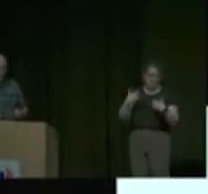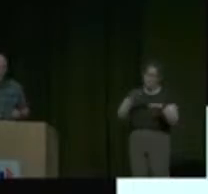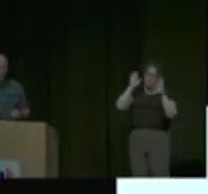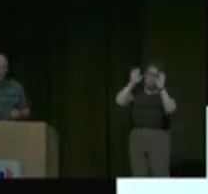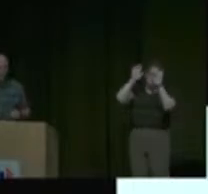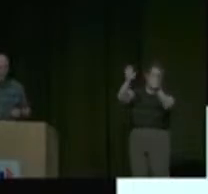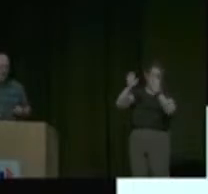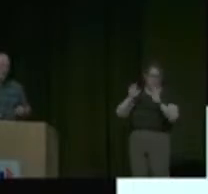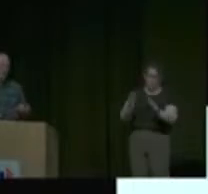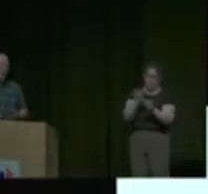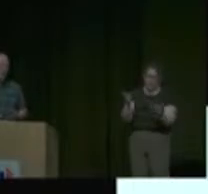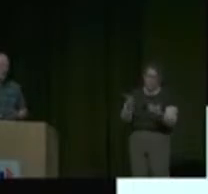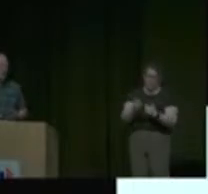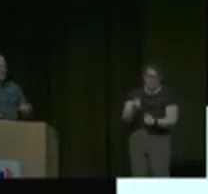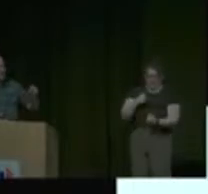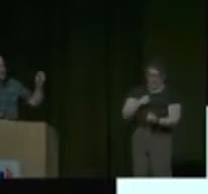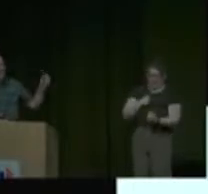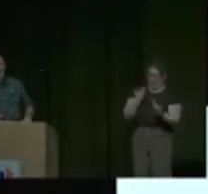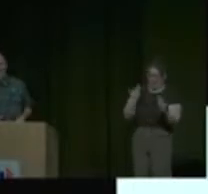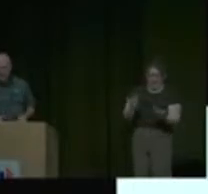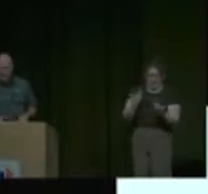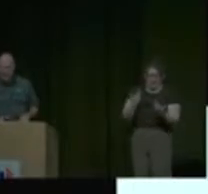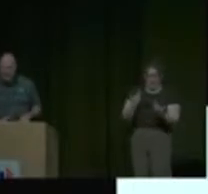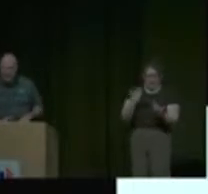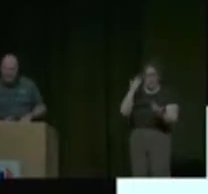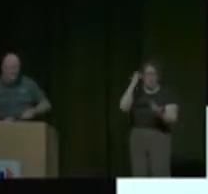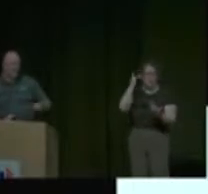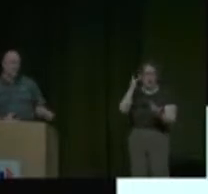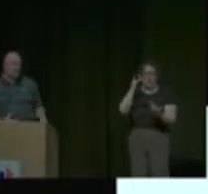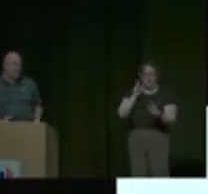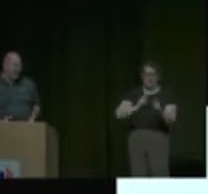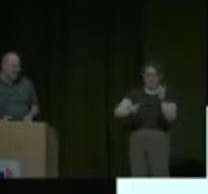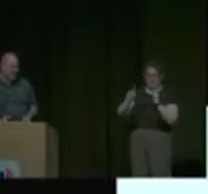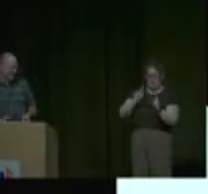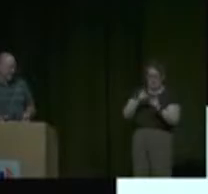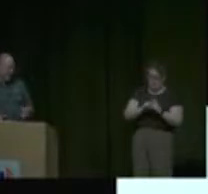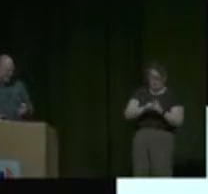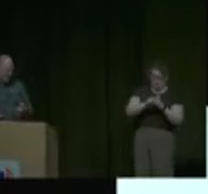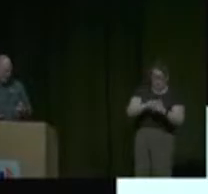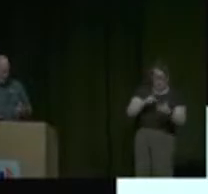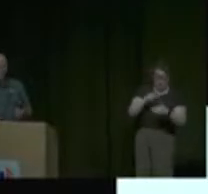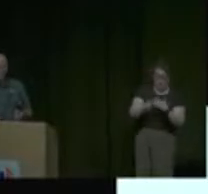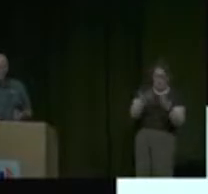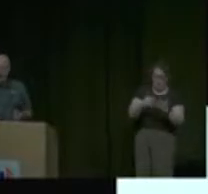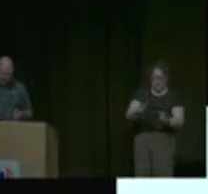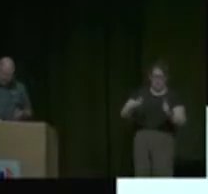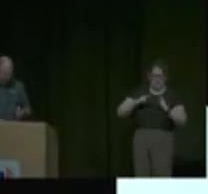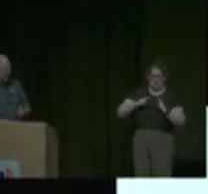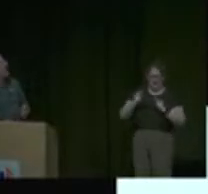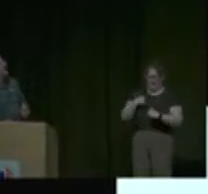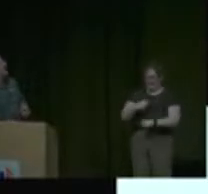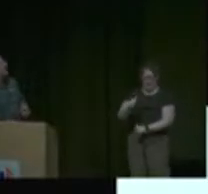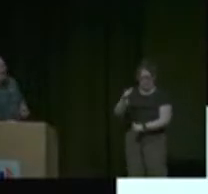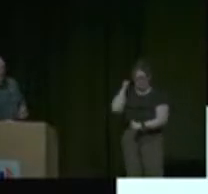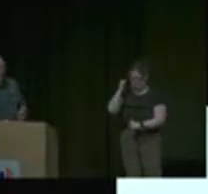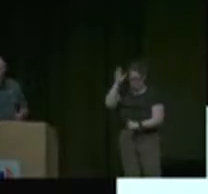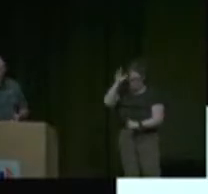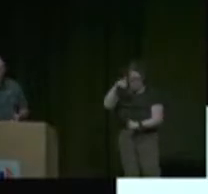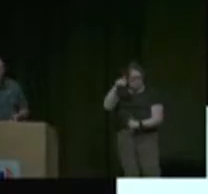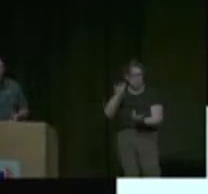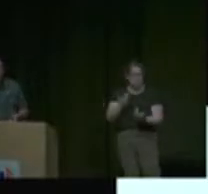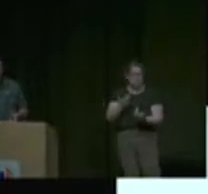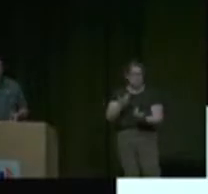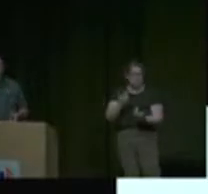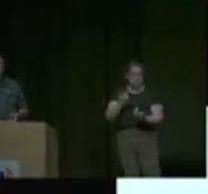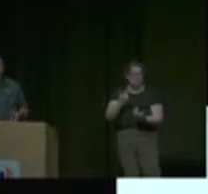amazing thing. And I'm only here because all the people that started it have retired, and I just refuse to. Because I